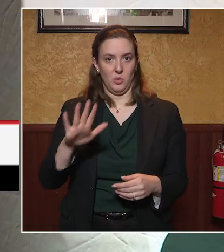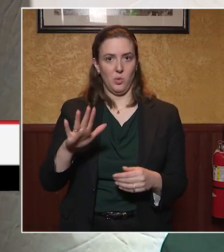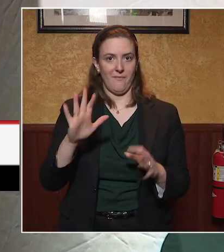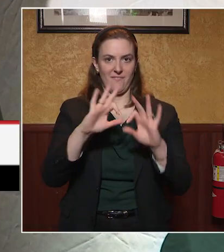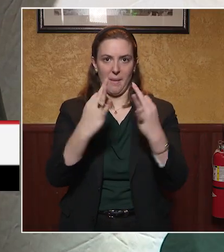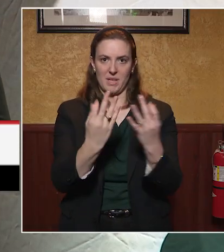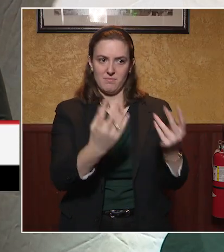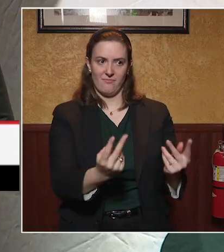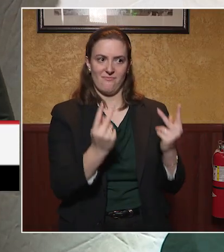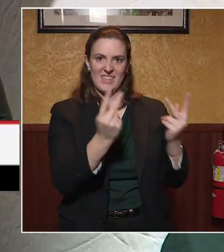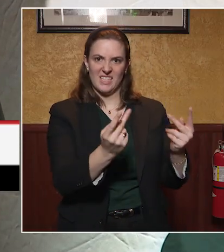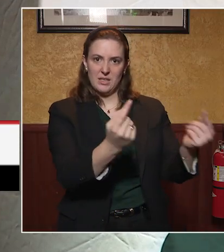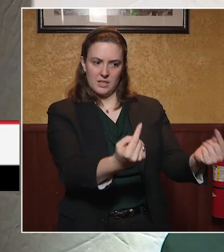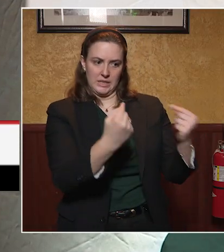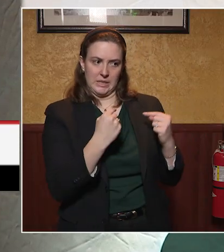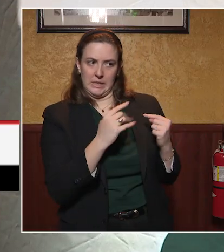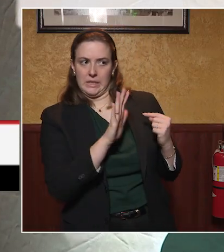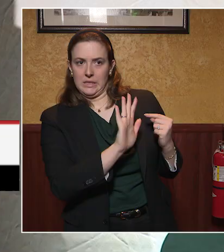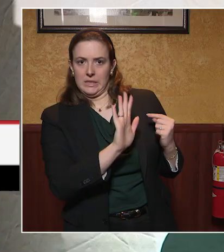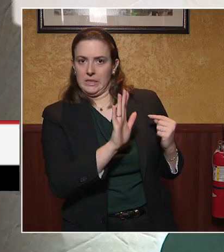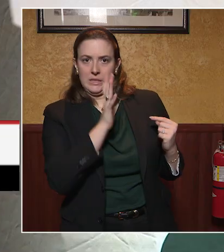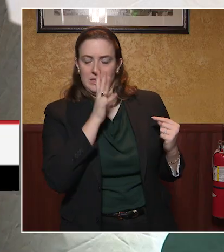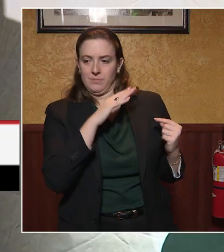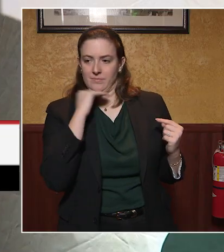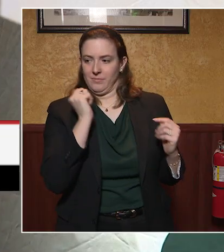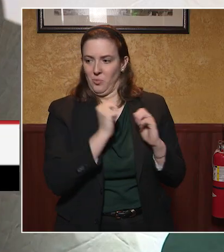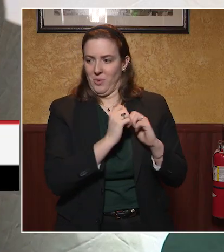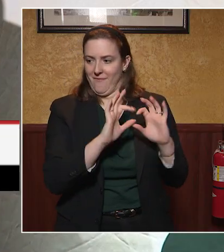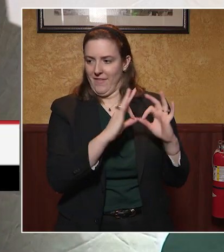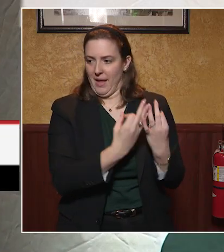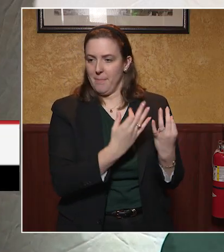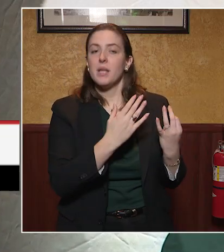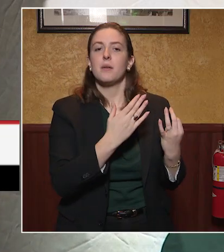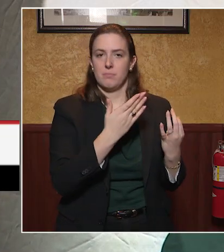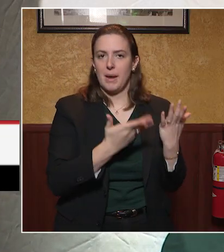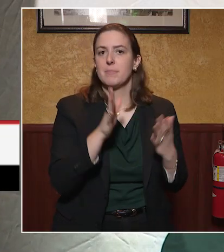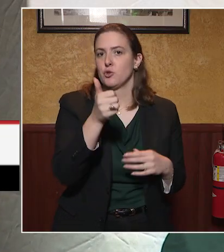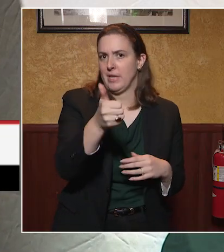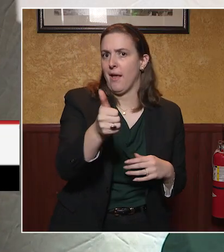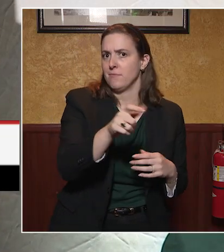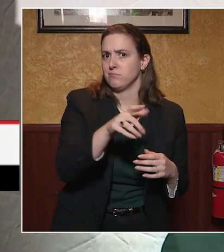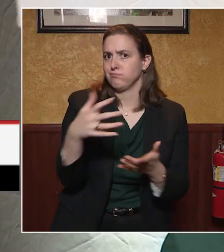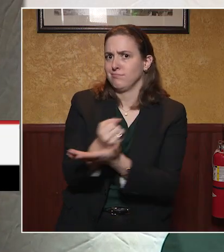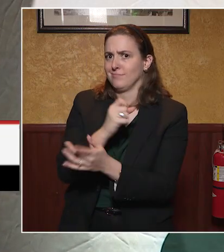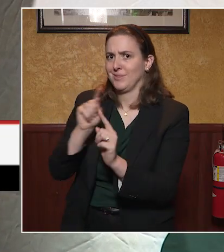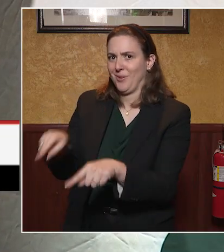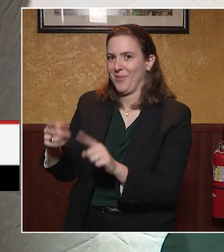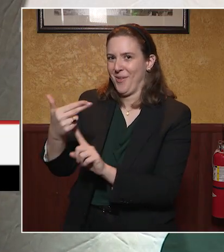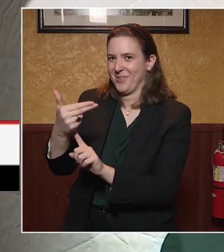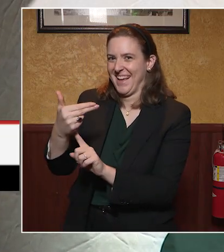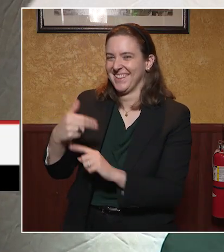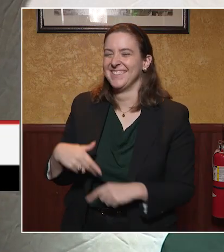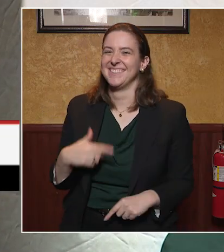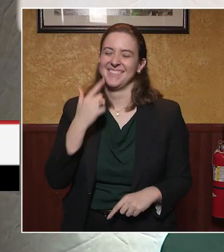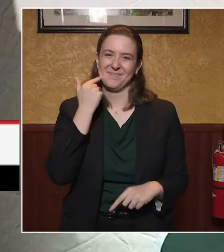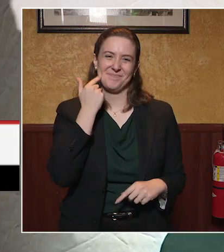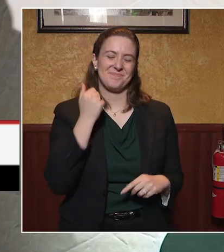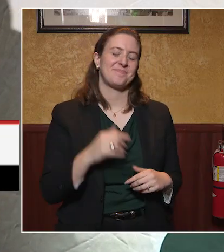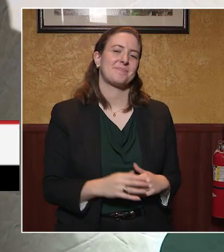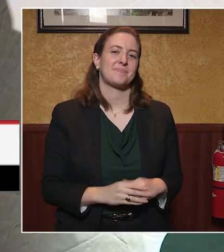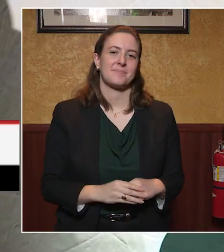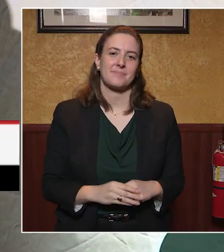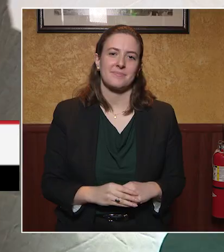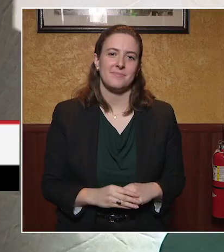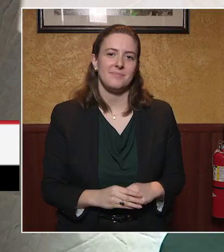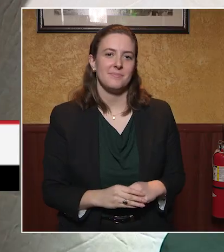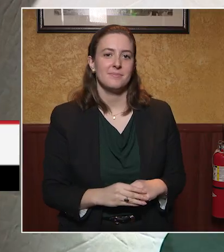advantage of the Hotel Monaco. It's a great place to be for the holidays. And of course, I'd be remiss not to mention our Downtown DC Foundation, led